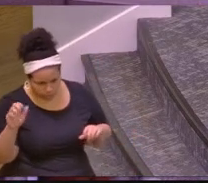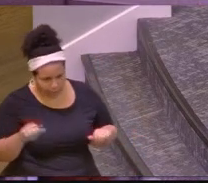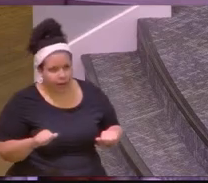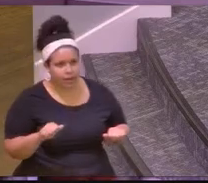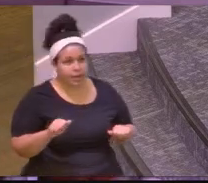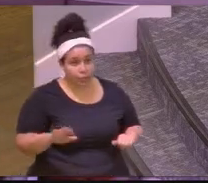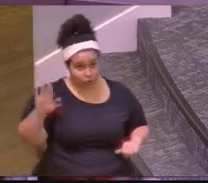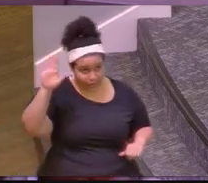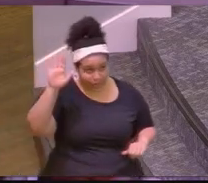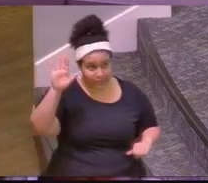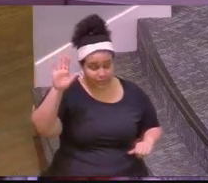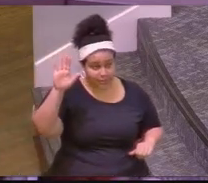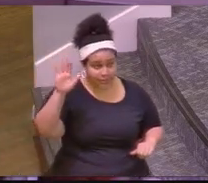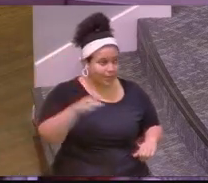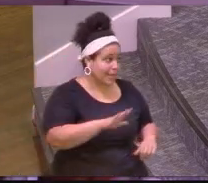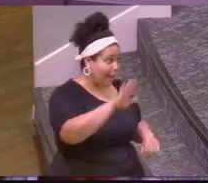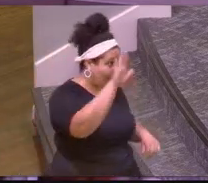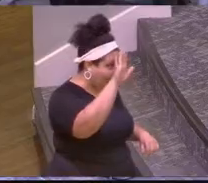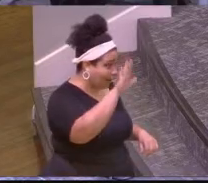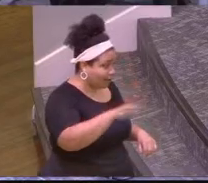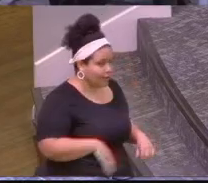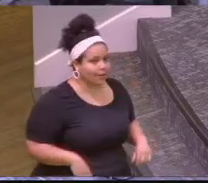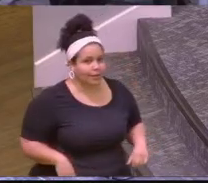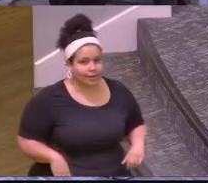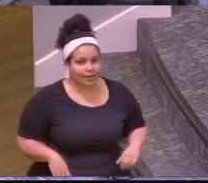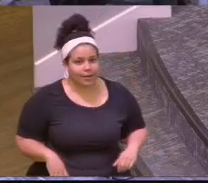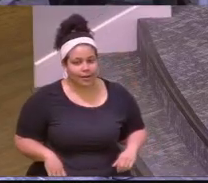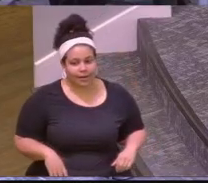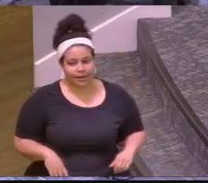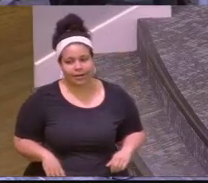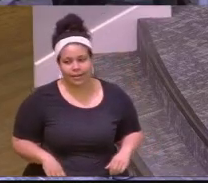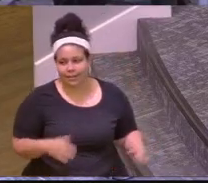I get a show of hands and a yay? Yay. Unanimous. Let's go, guys. 6-4.